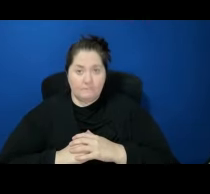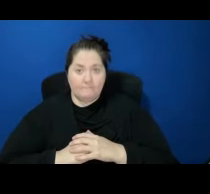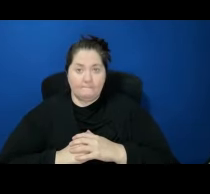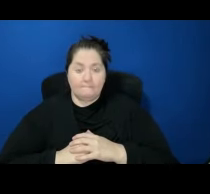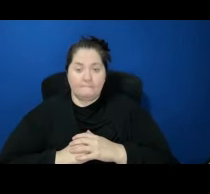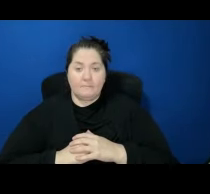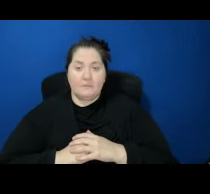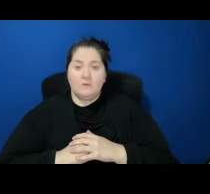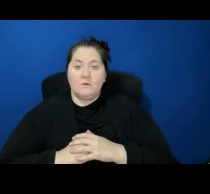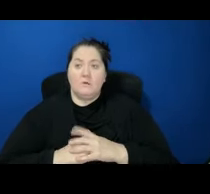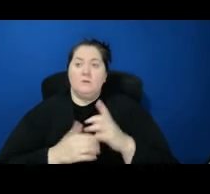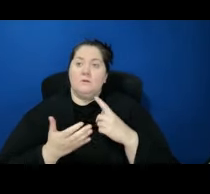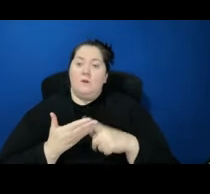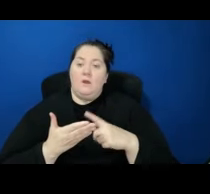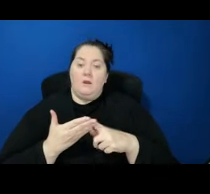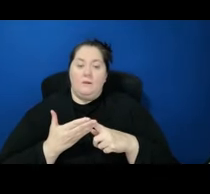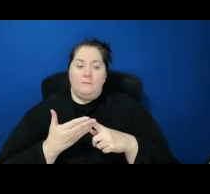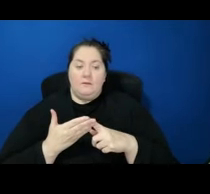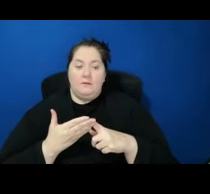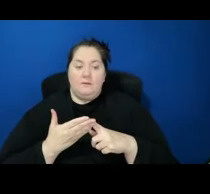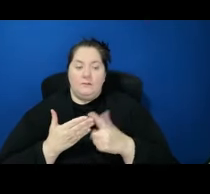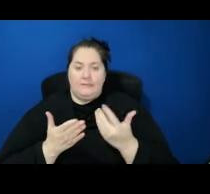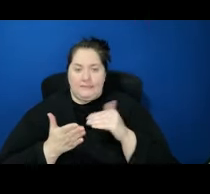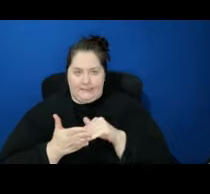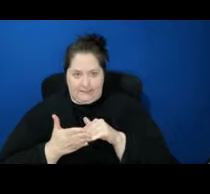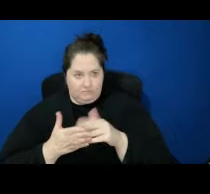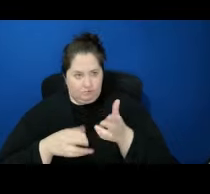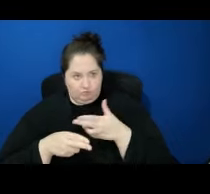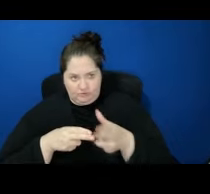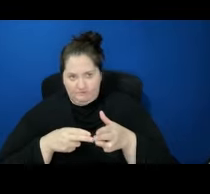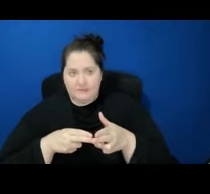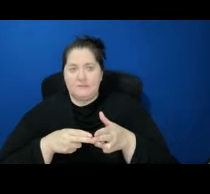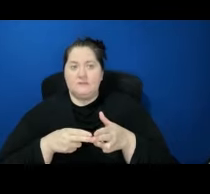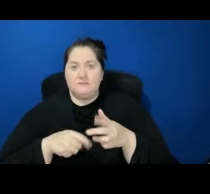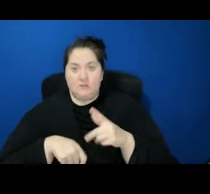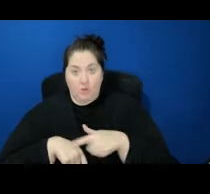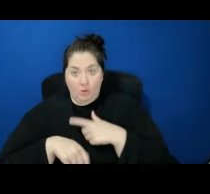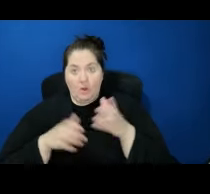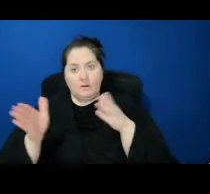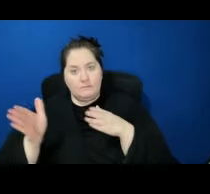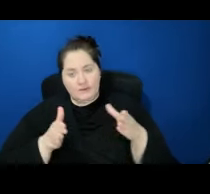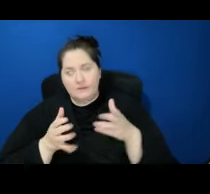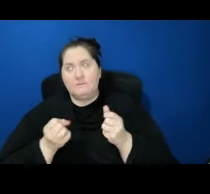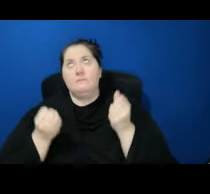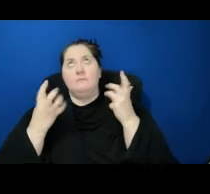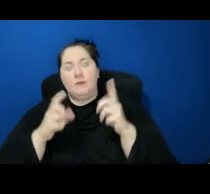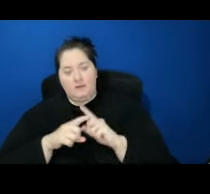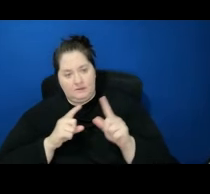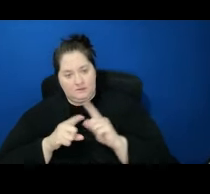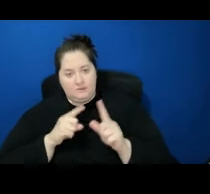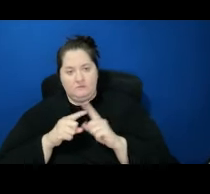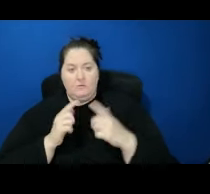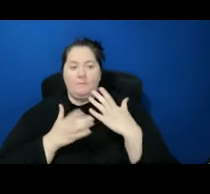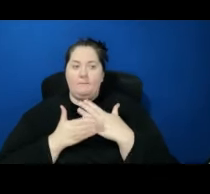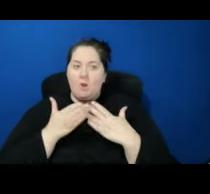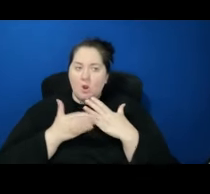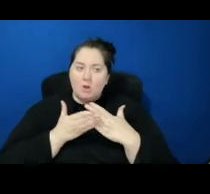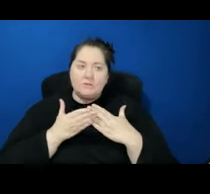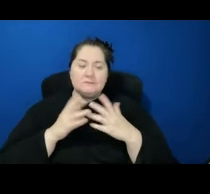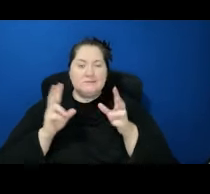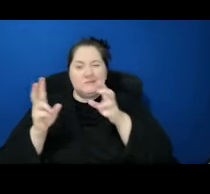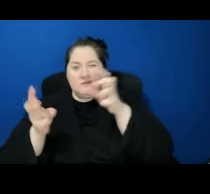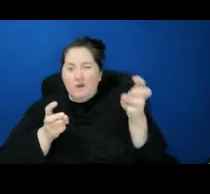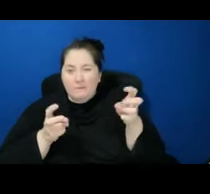I'm going to talk about, and again here briefly, because this is a long plan, it's got many different parts and